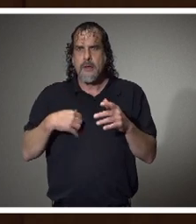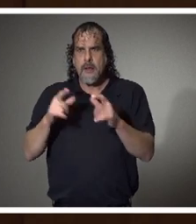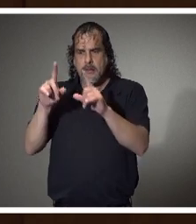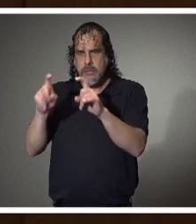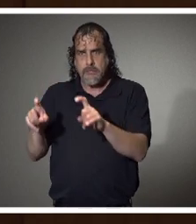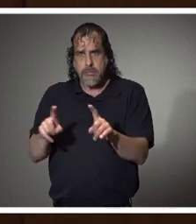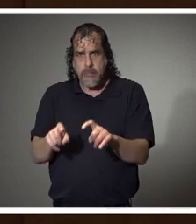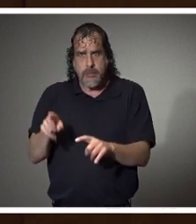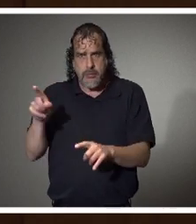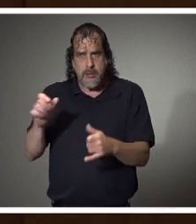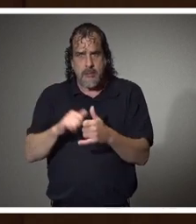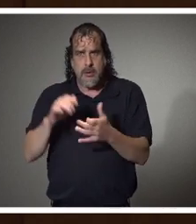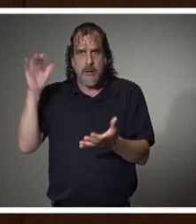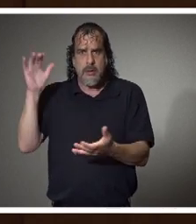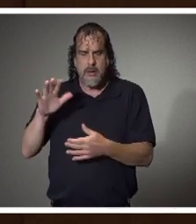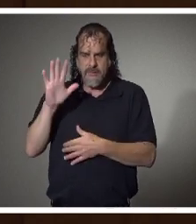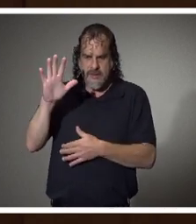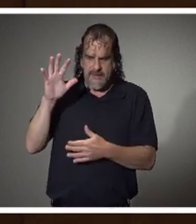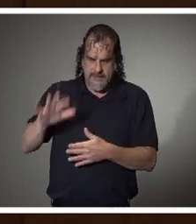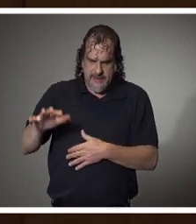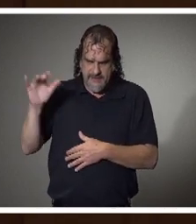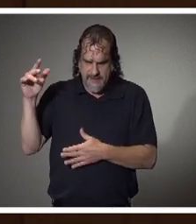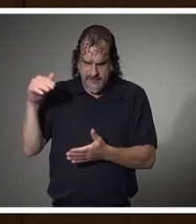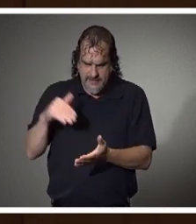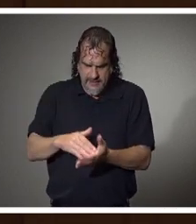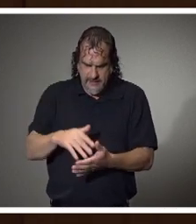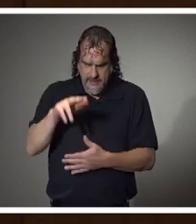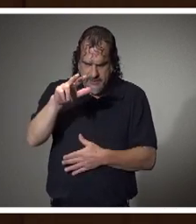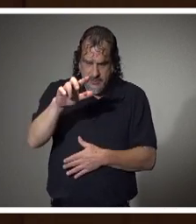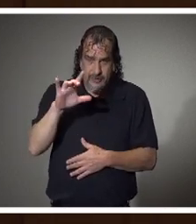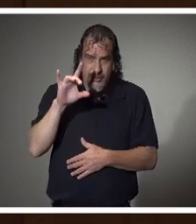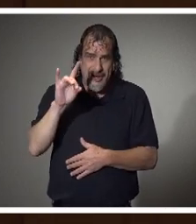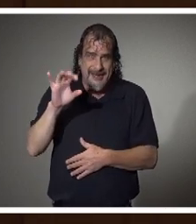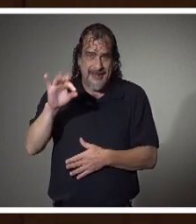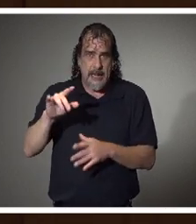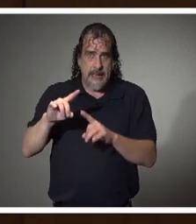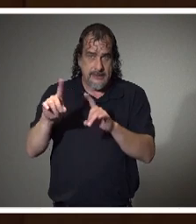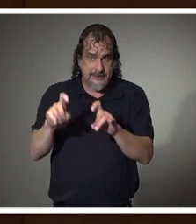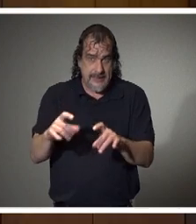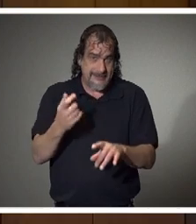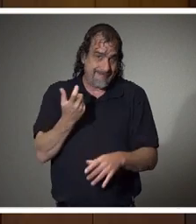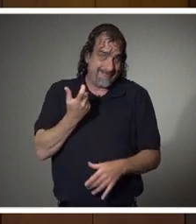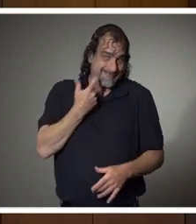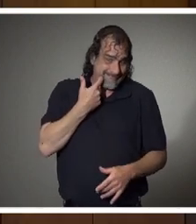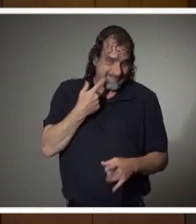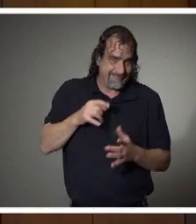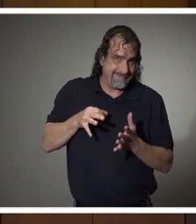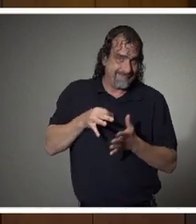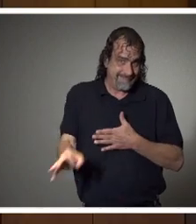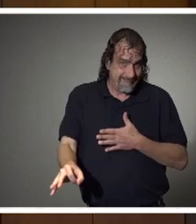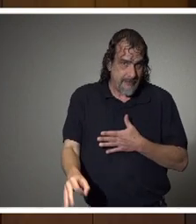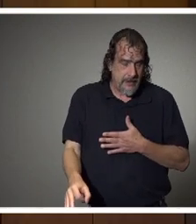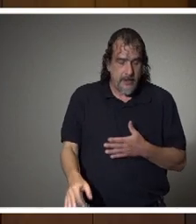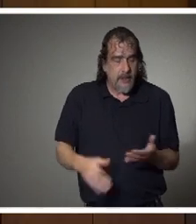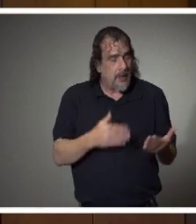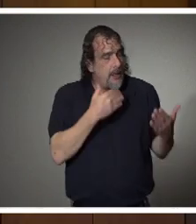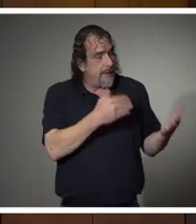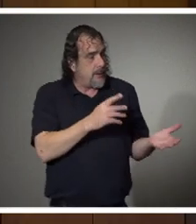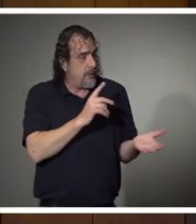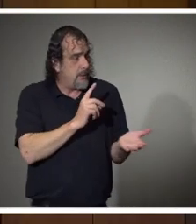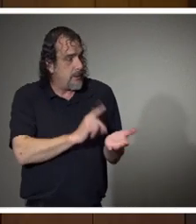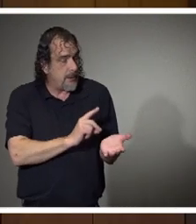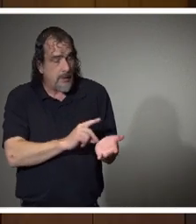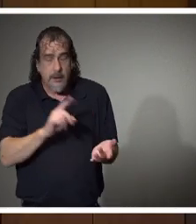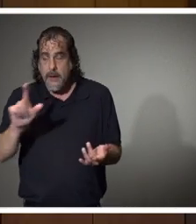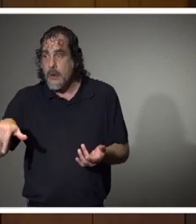with a total volume of 55,389 at last count. Thank you, Governor. Thank you, Dr. Dobbs. At this time, I'm going to turn